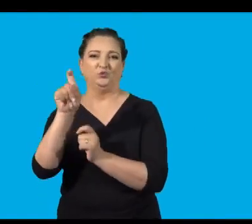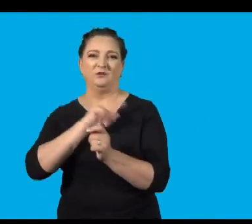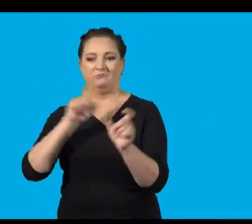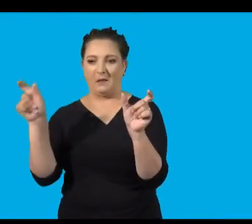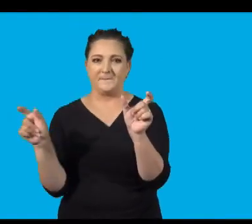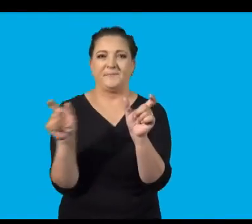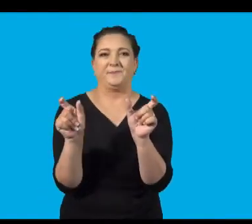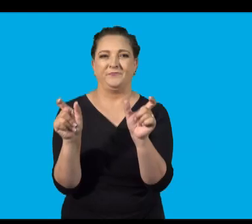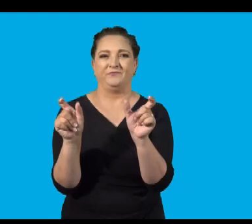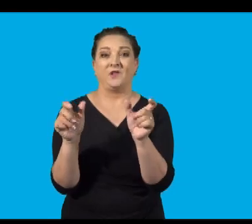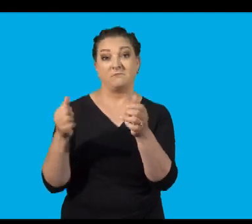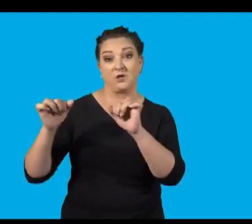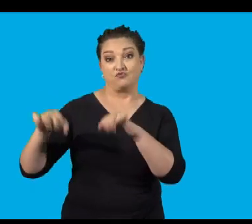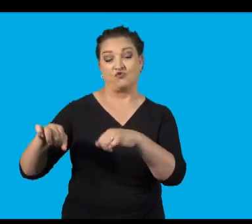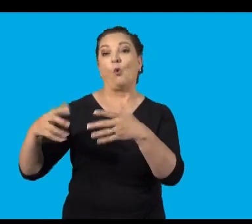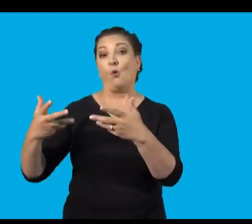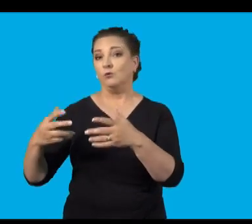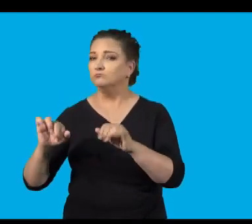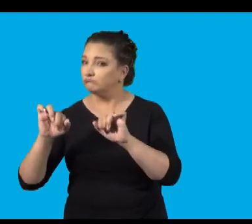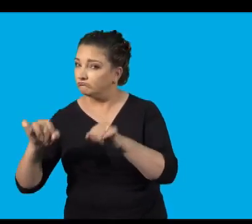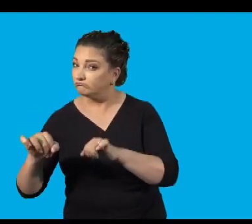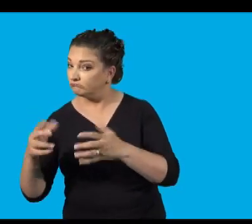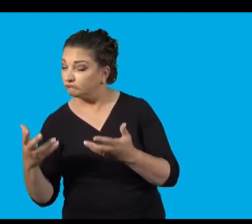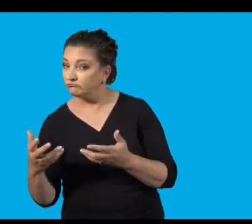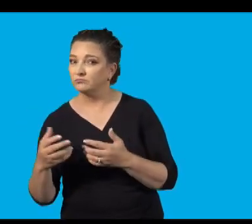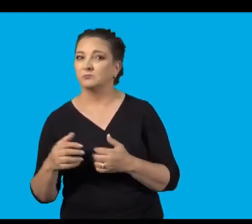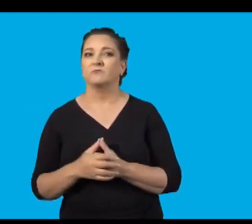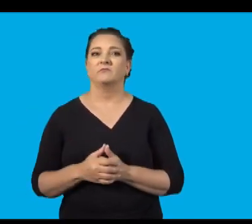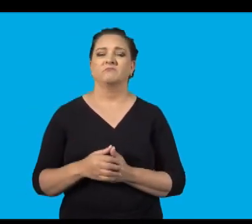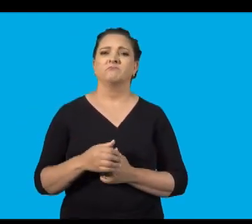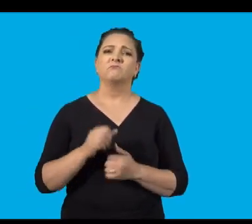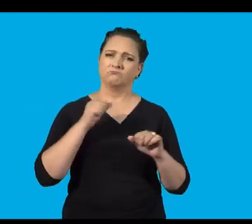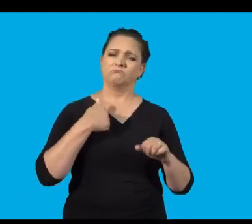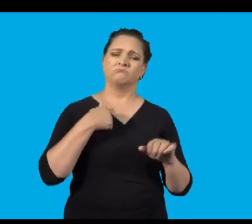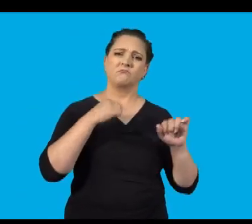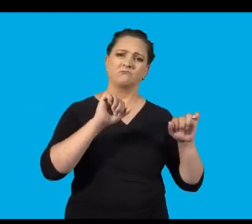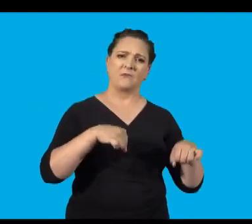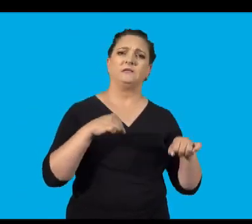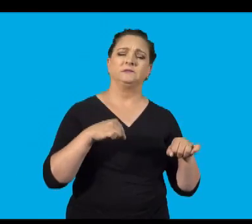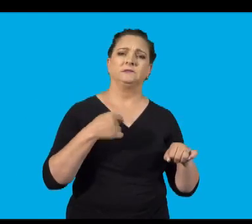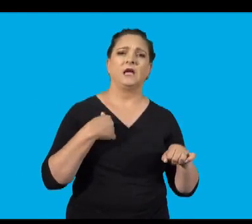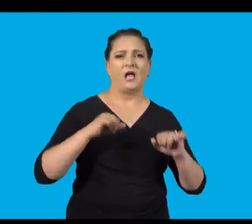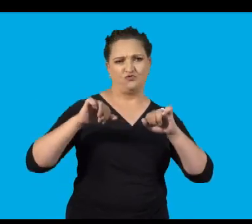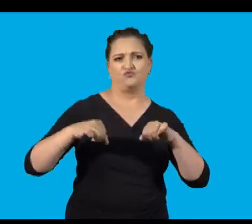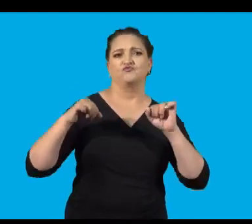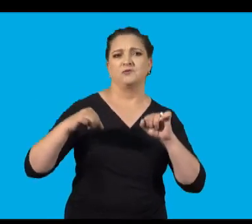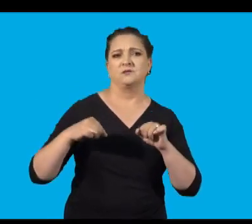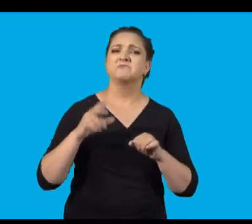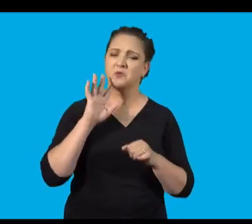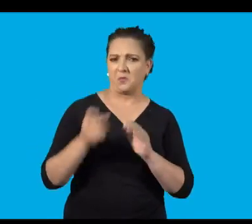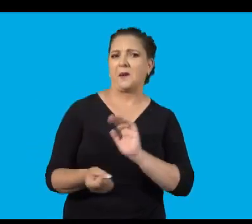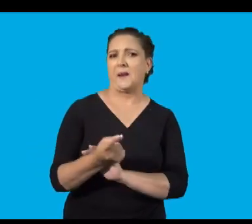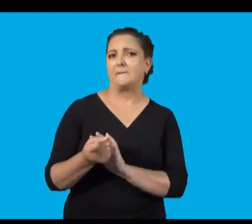Now remember, it is for agreement or for confirmation, all right? So yes, I agree, or